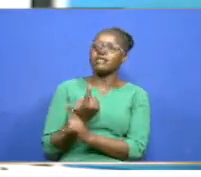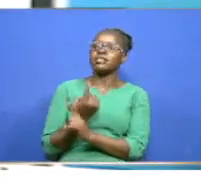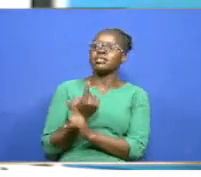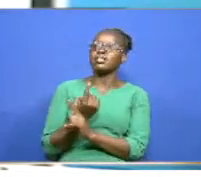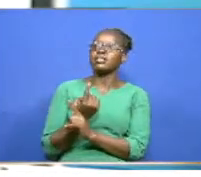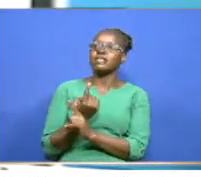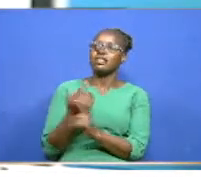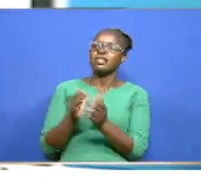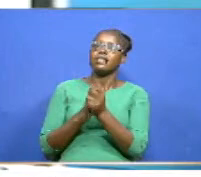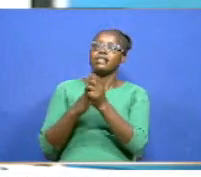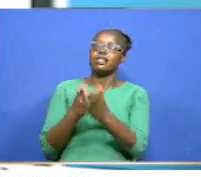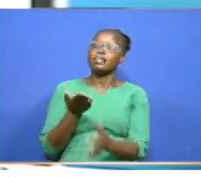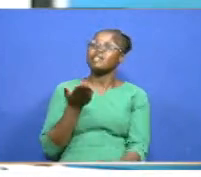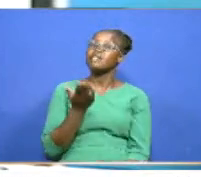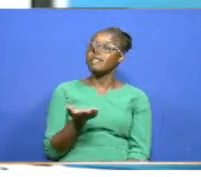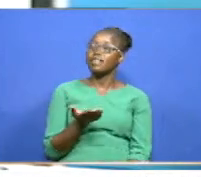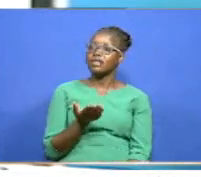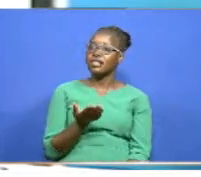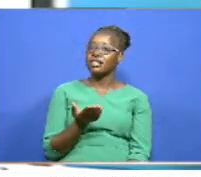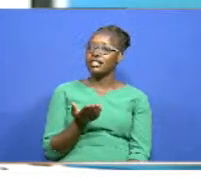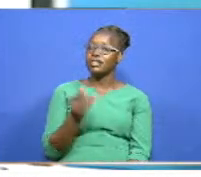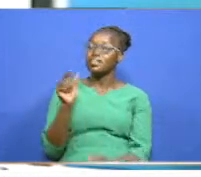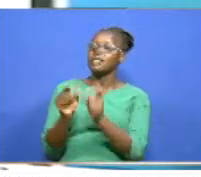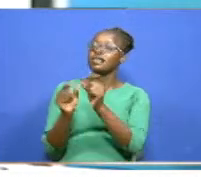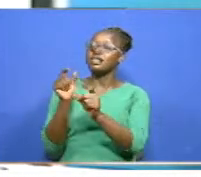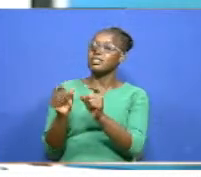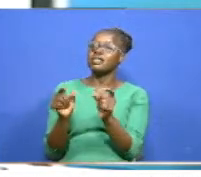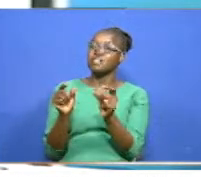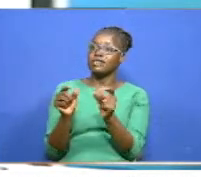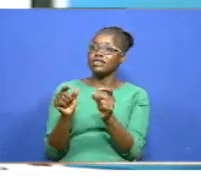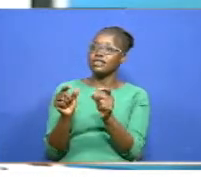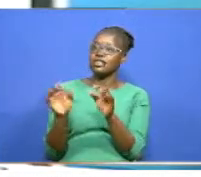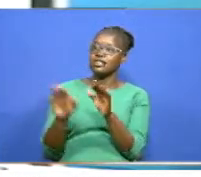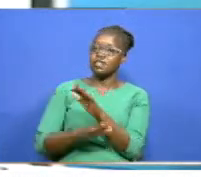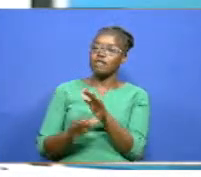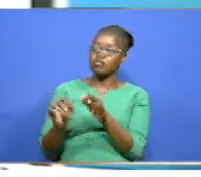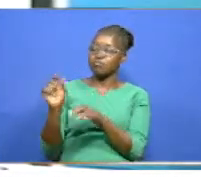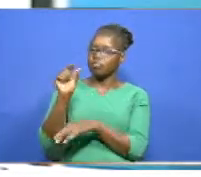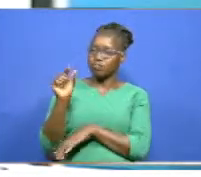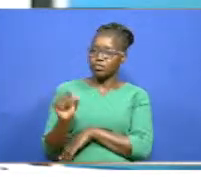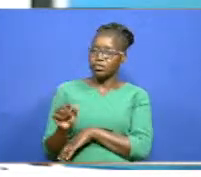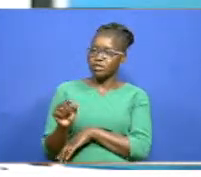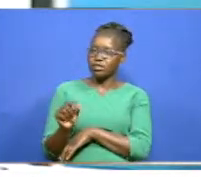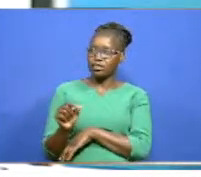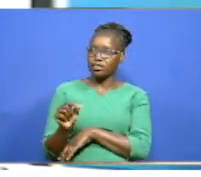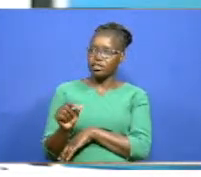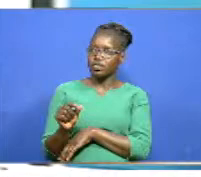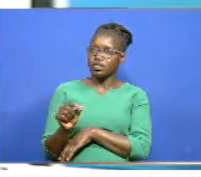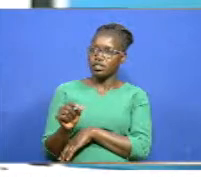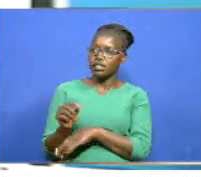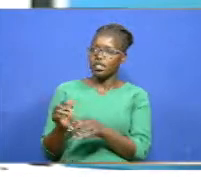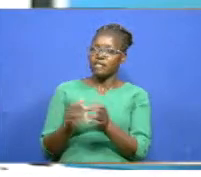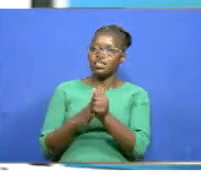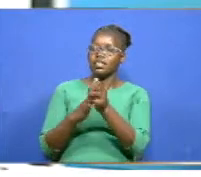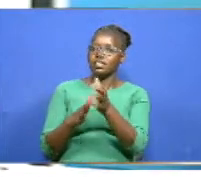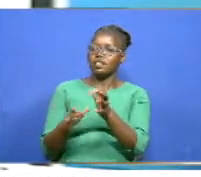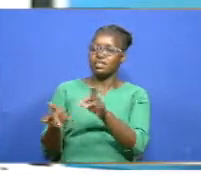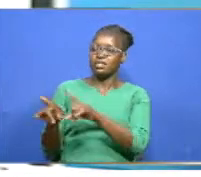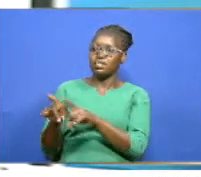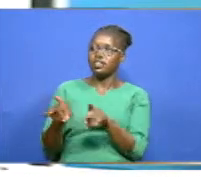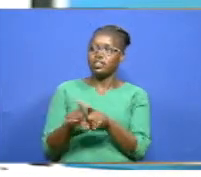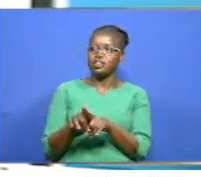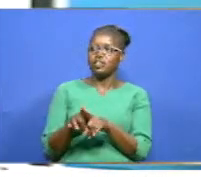in that region. And in each of those specific sub-regions, the kingpins also